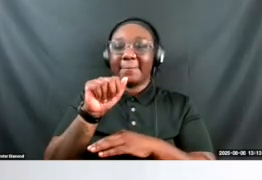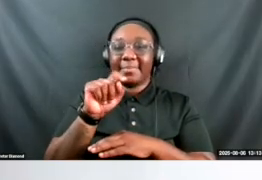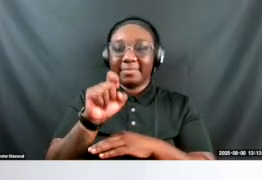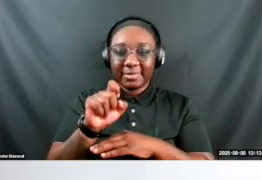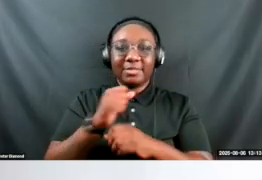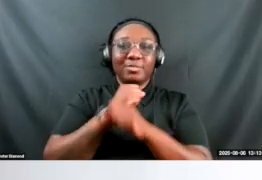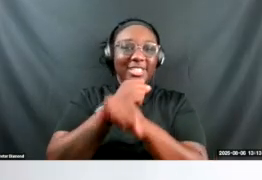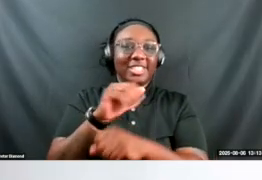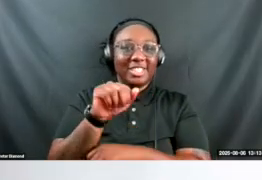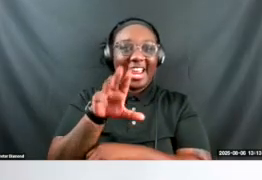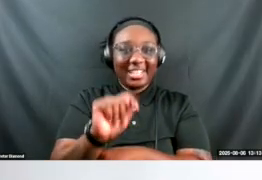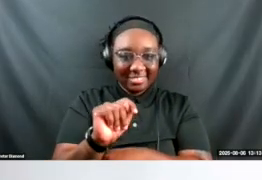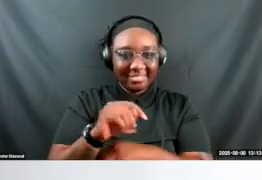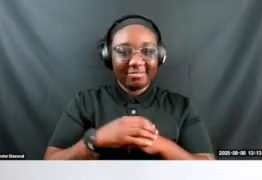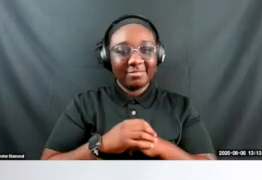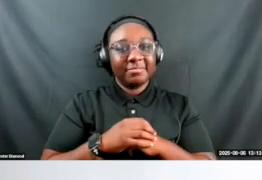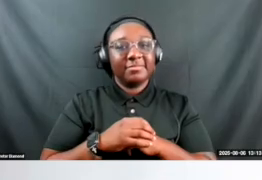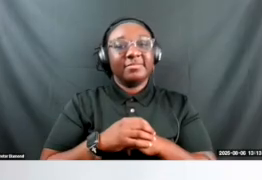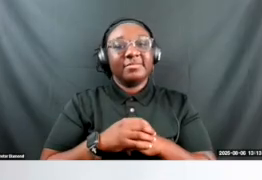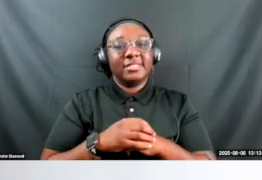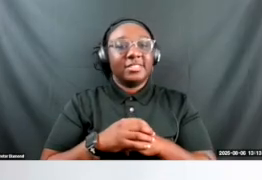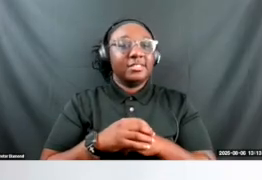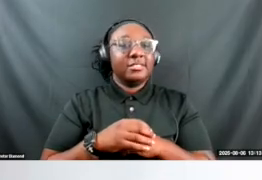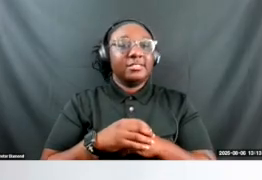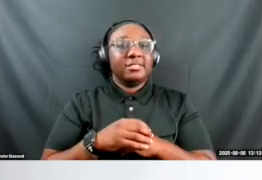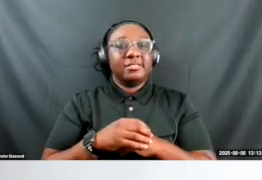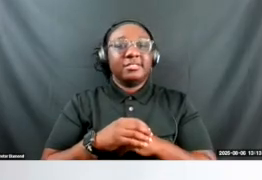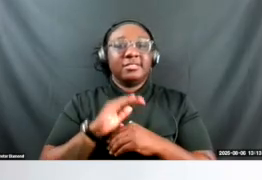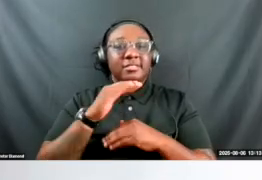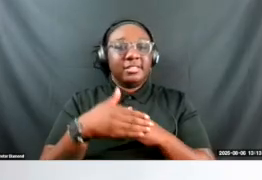gas emissions in transportation. Next slide.